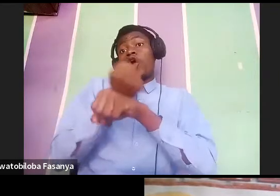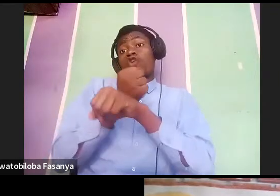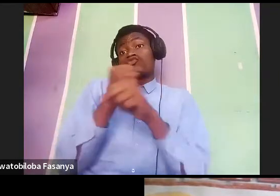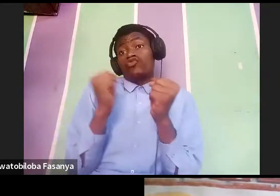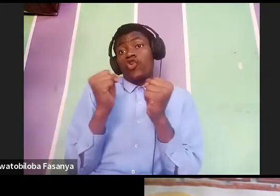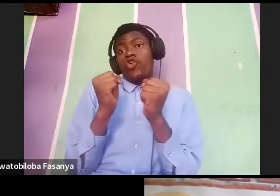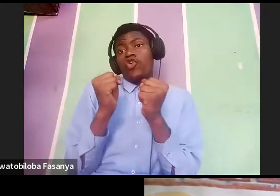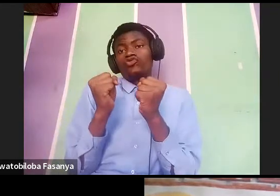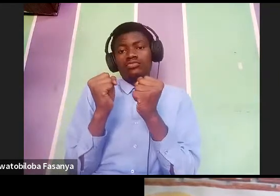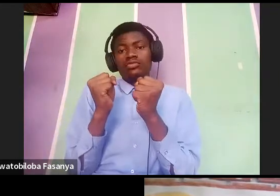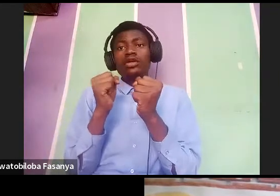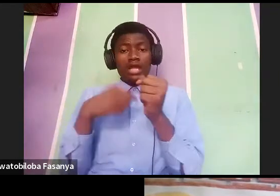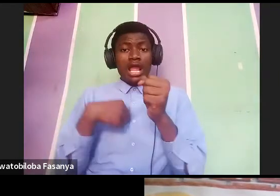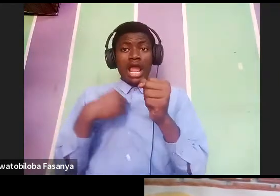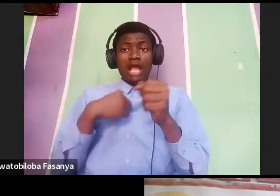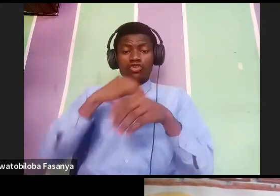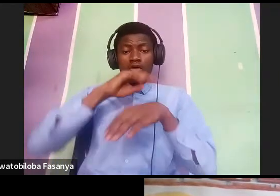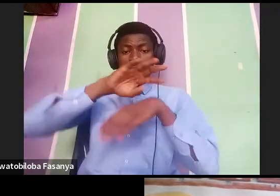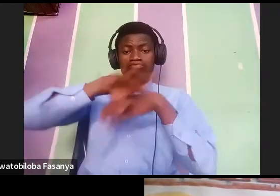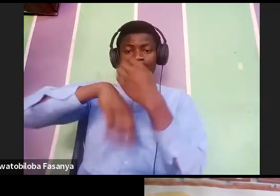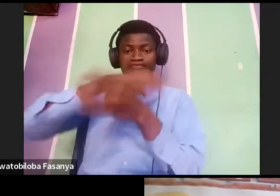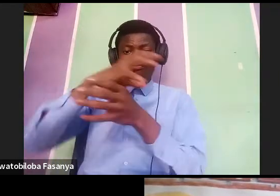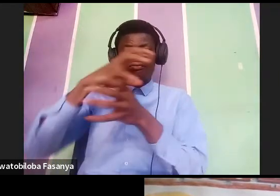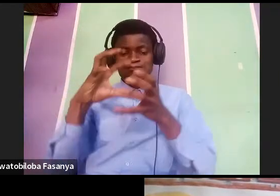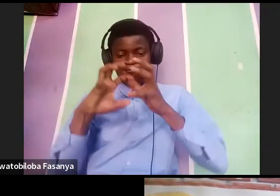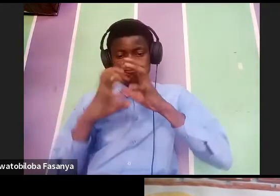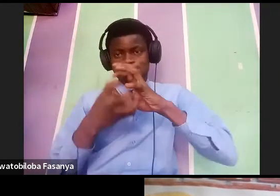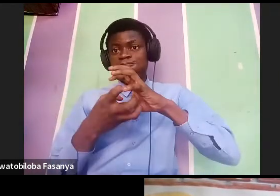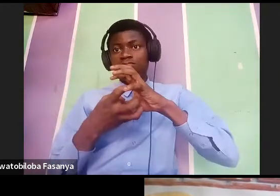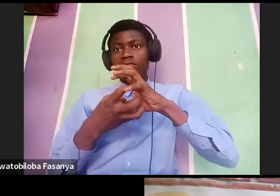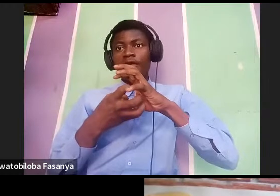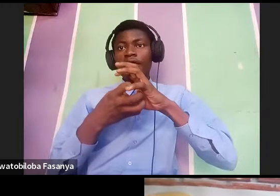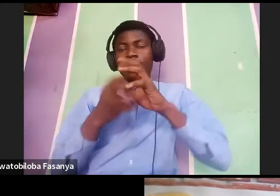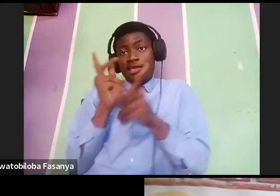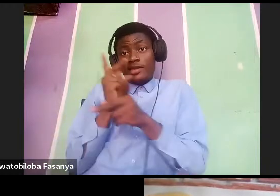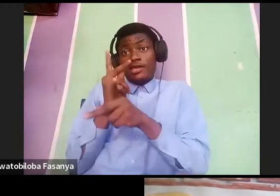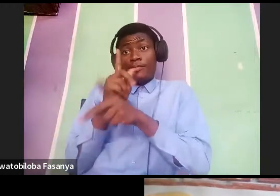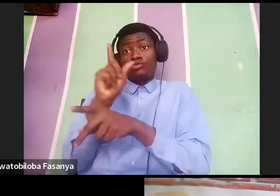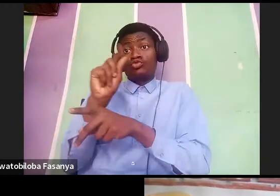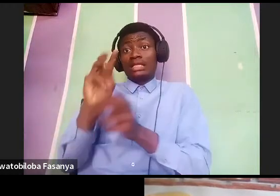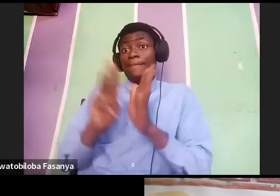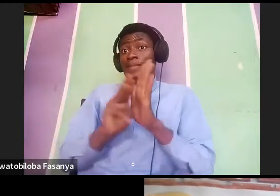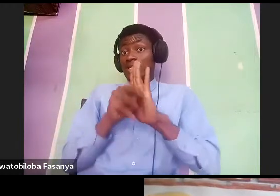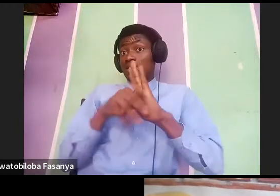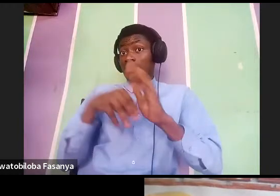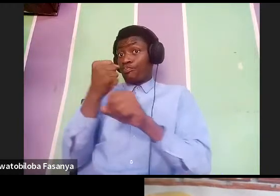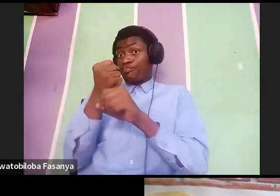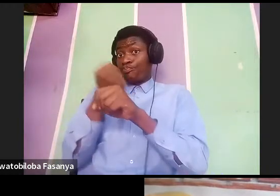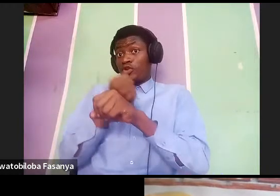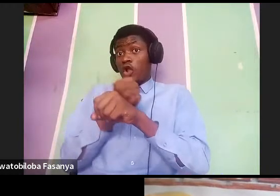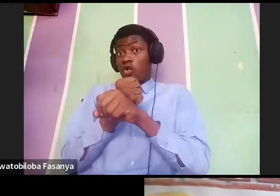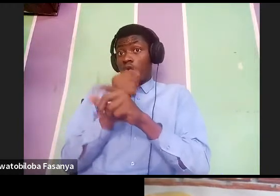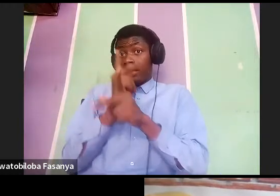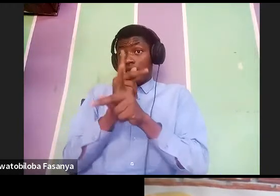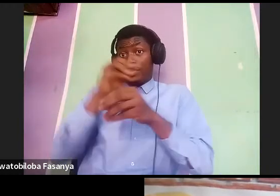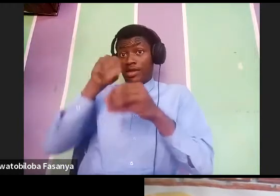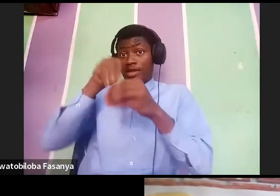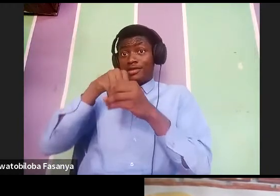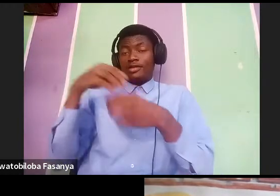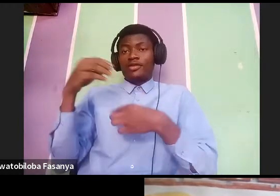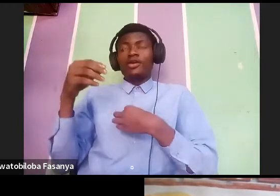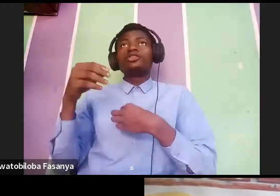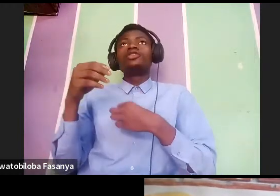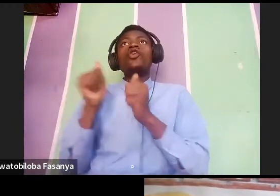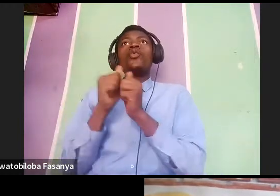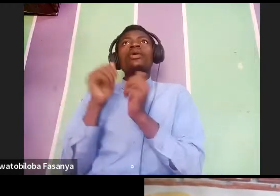apply and keep it there for like 20 minutes. So basically, with that, it helps to reduce the inflammation